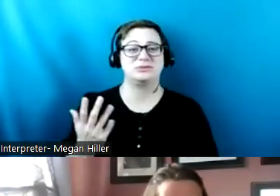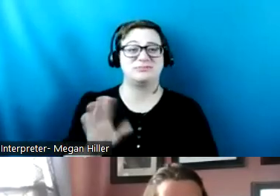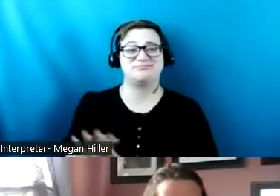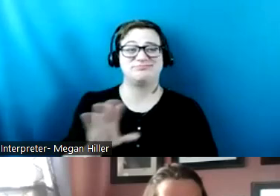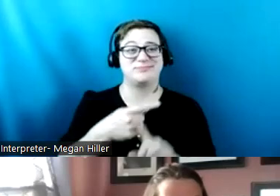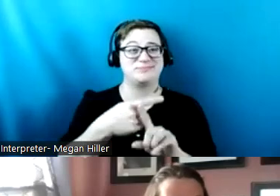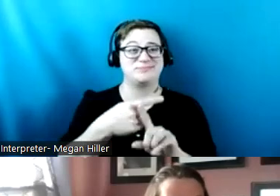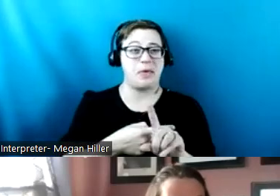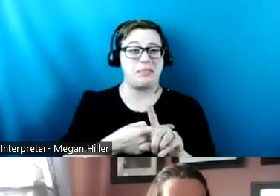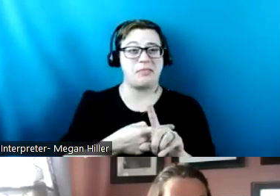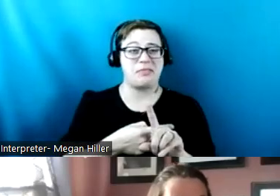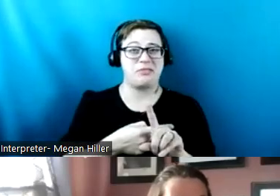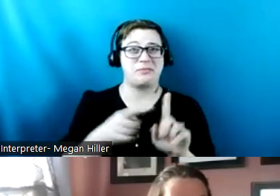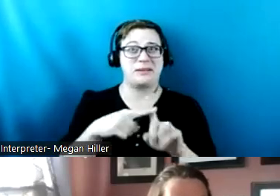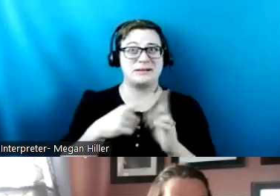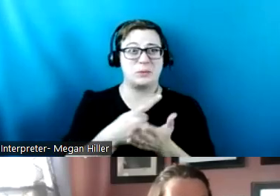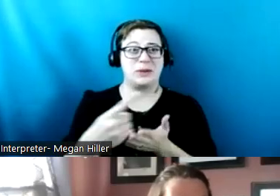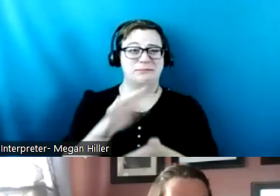and another week for that.